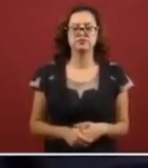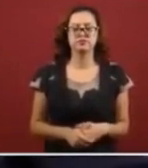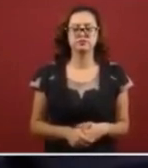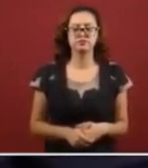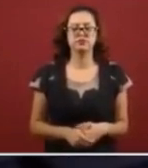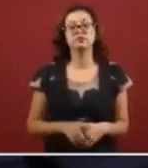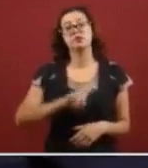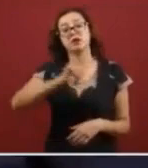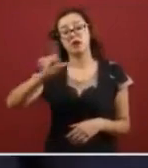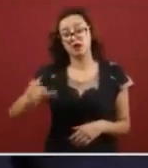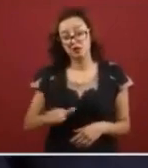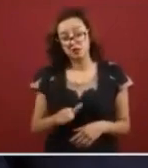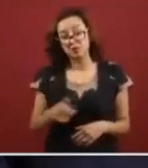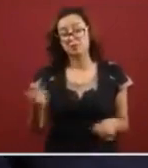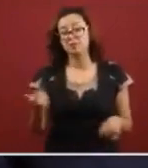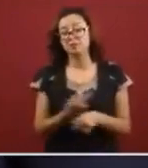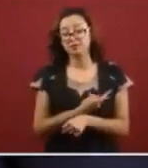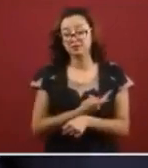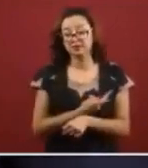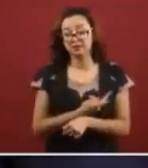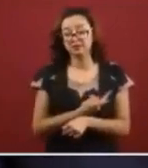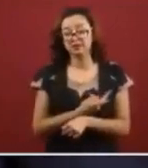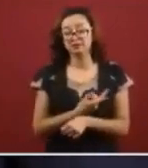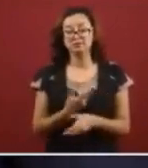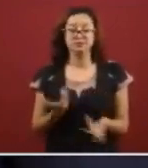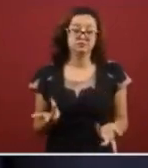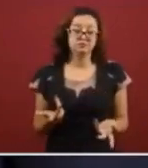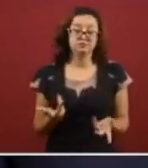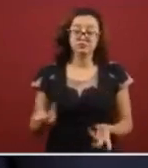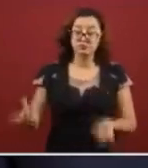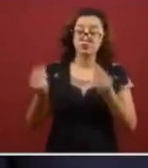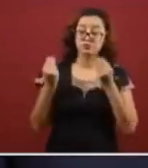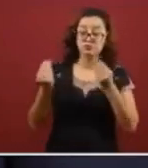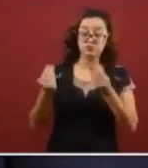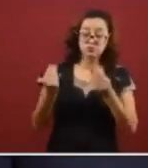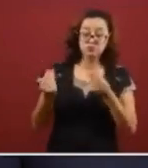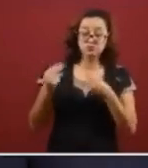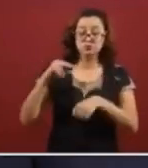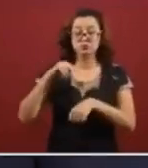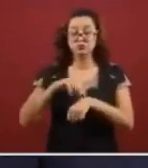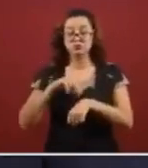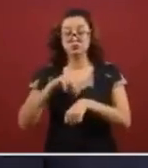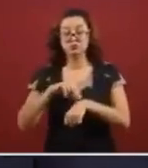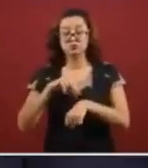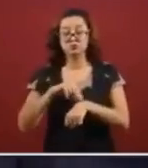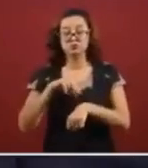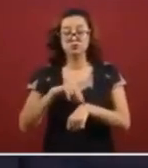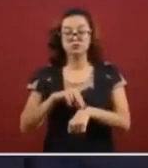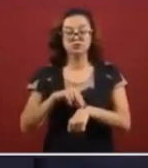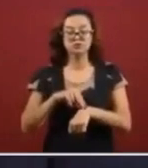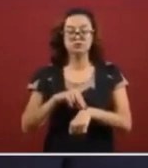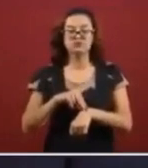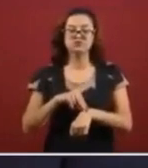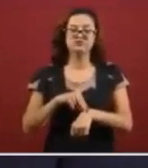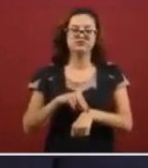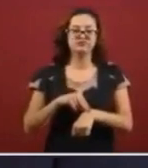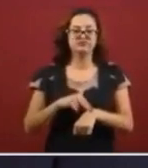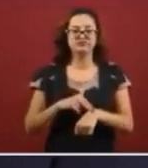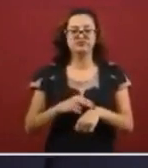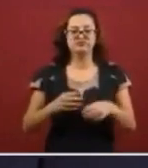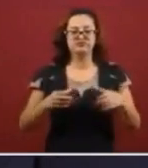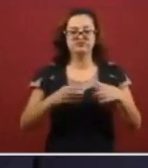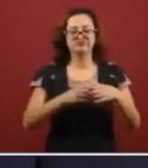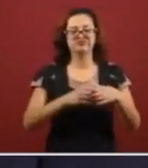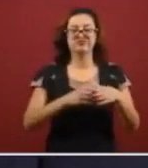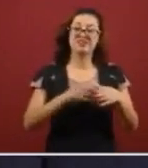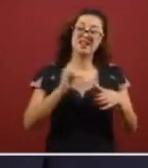los médicos, the doctors, muchos, many of them, pues no quieren ir a trabajar. They don't want to go